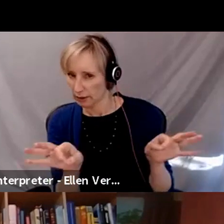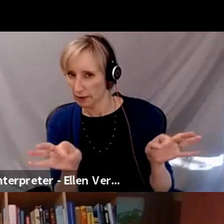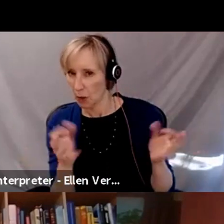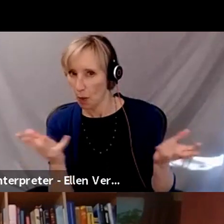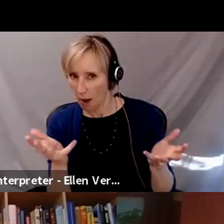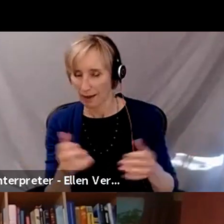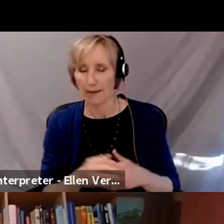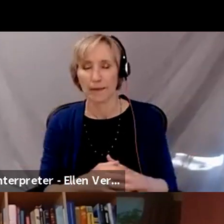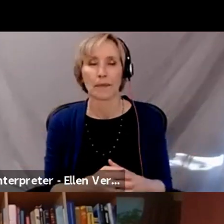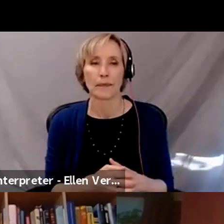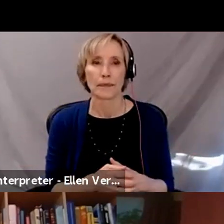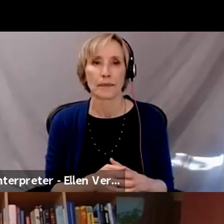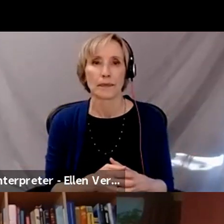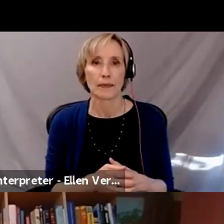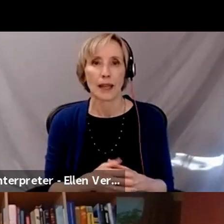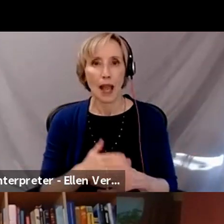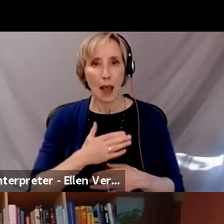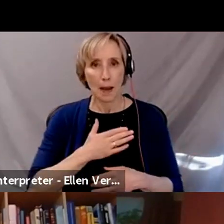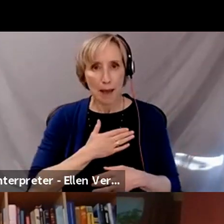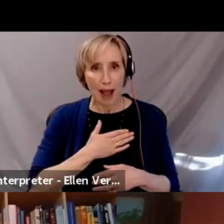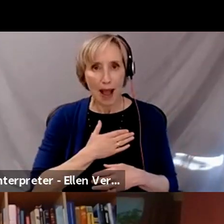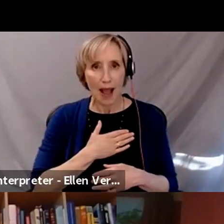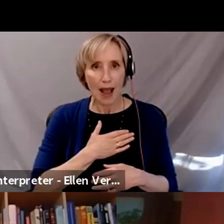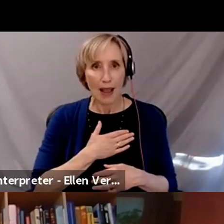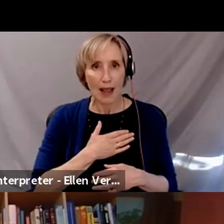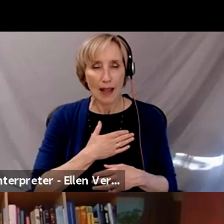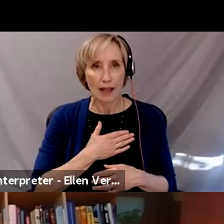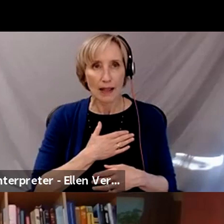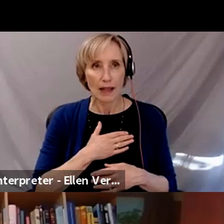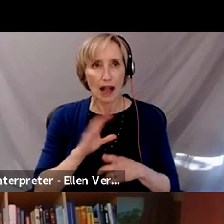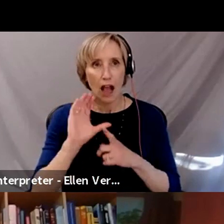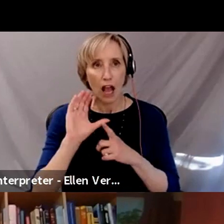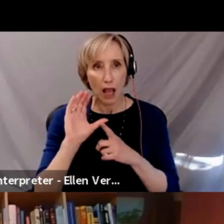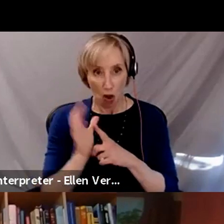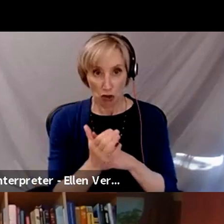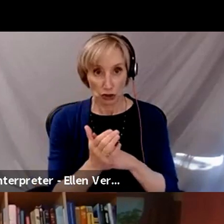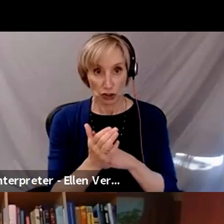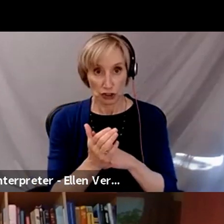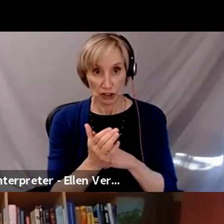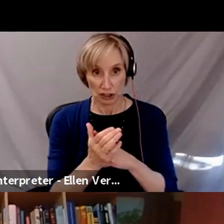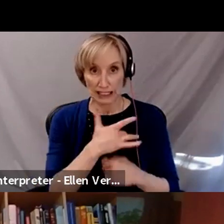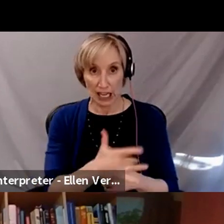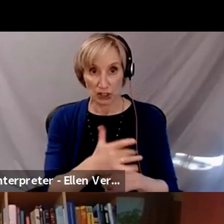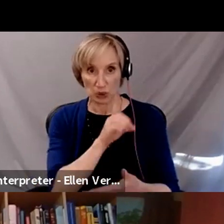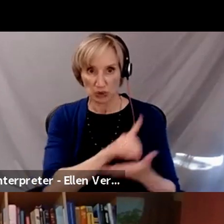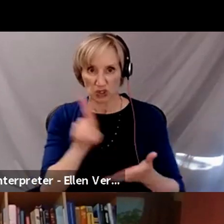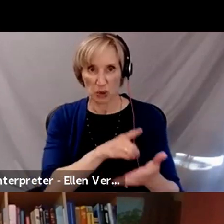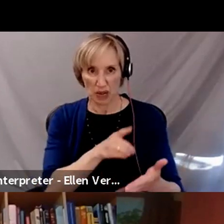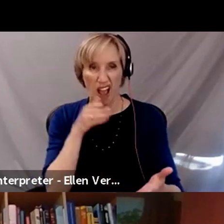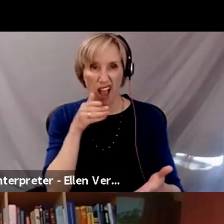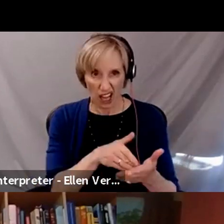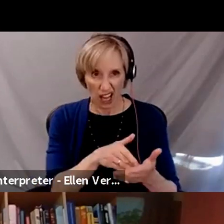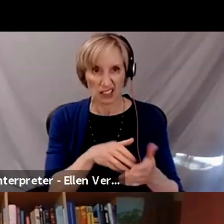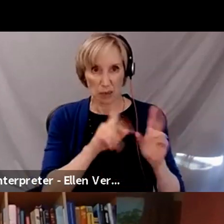that my culture's discrimination against people from the LGBT community affects my mental health.